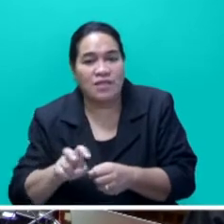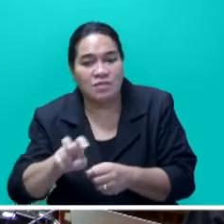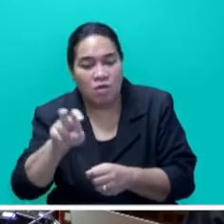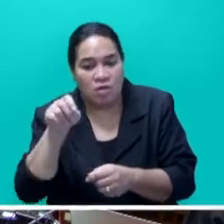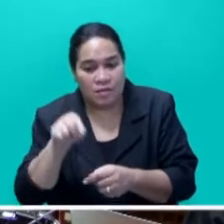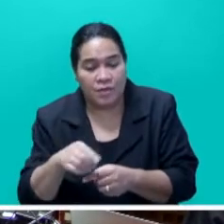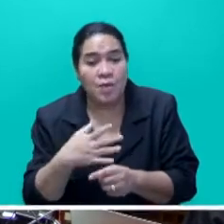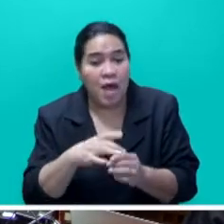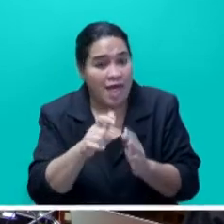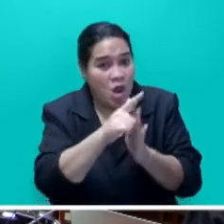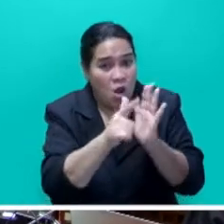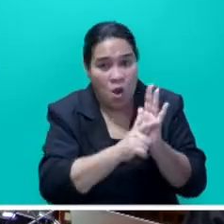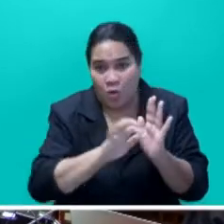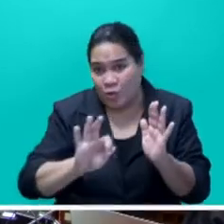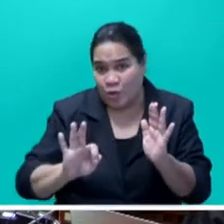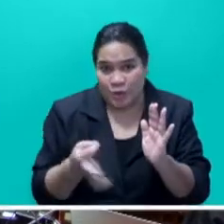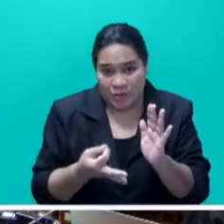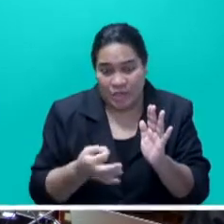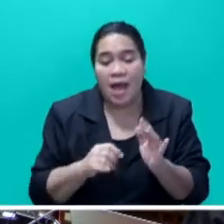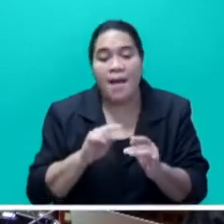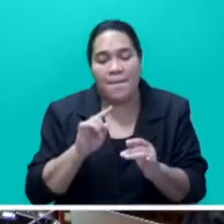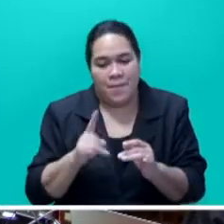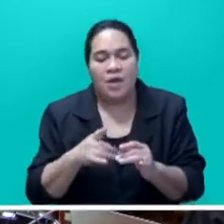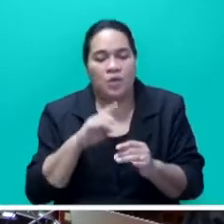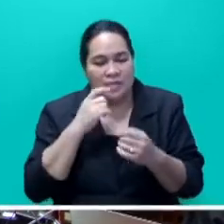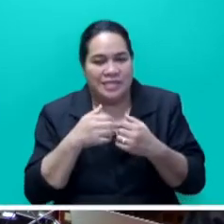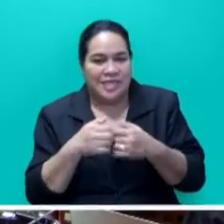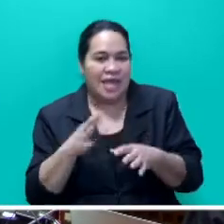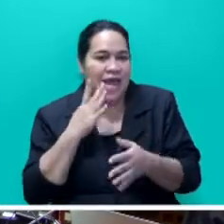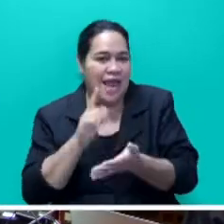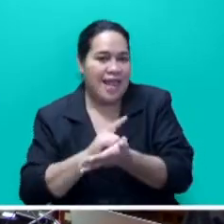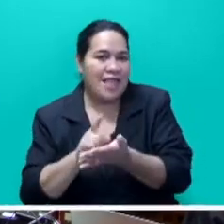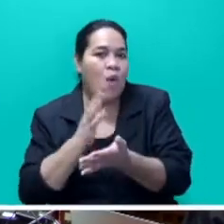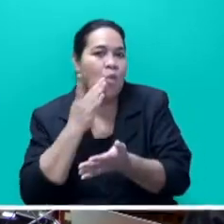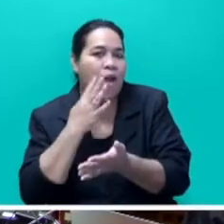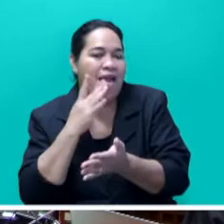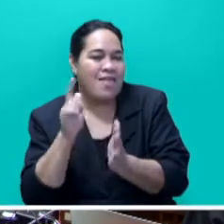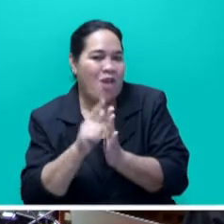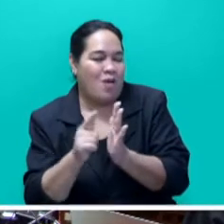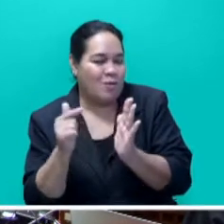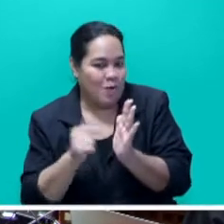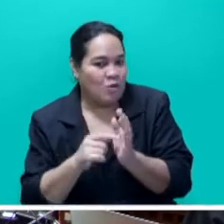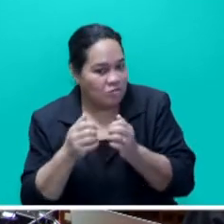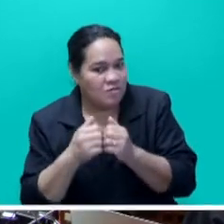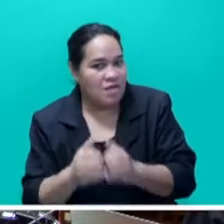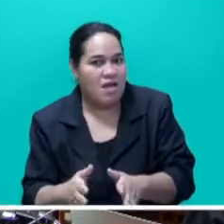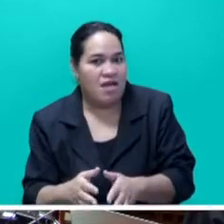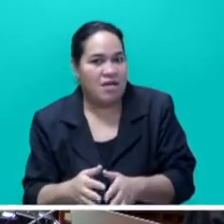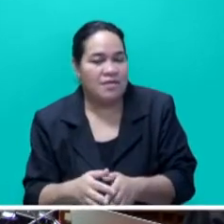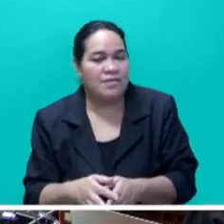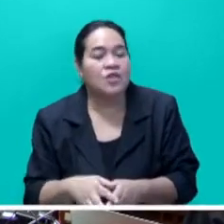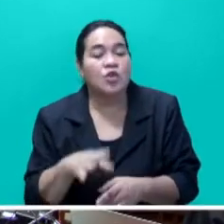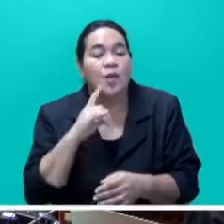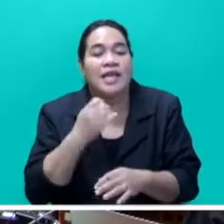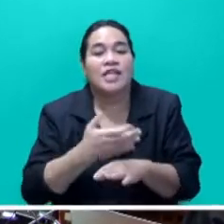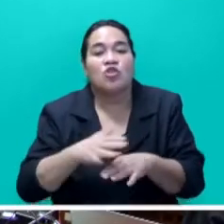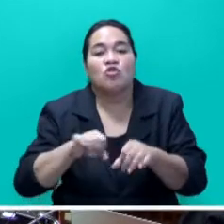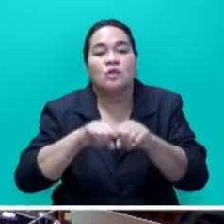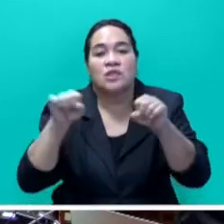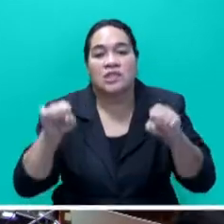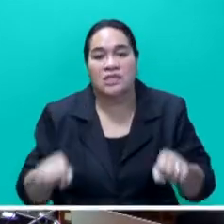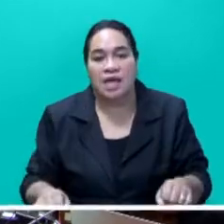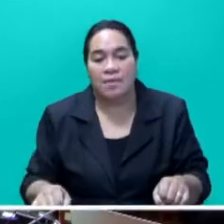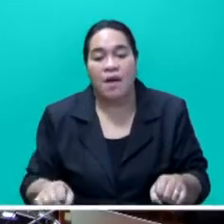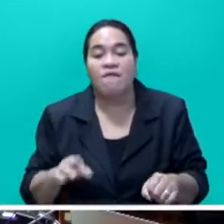is yet to commence, we will be giving out a commencement date at a later stage. When it does come into force, it will put in place a new system